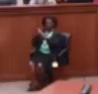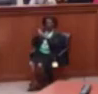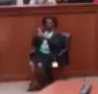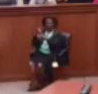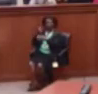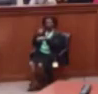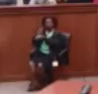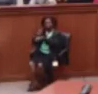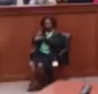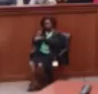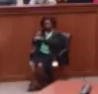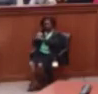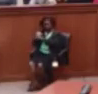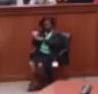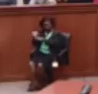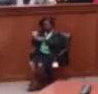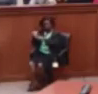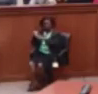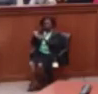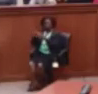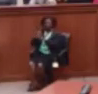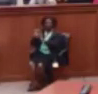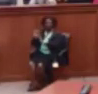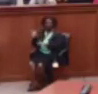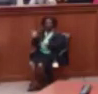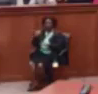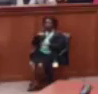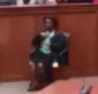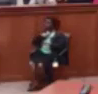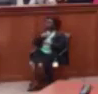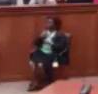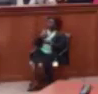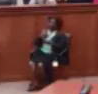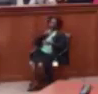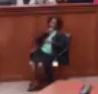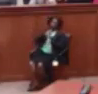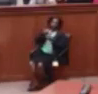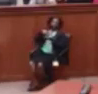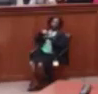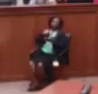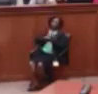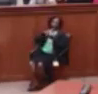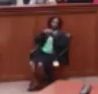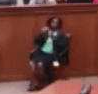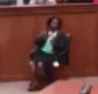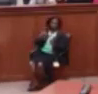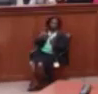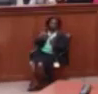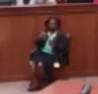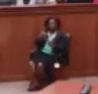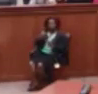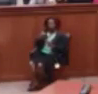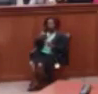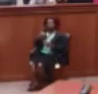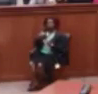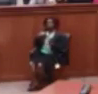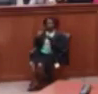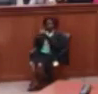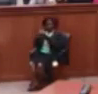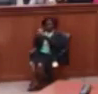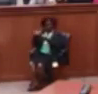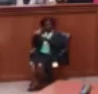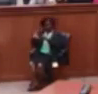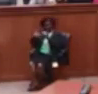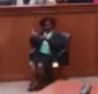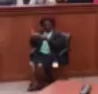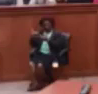think that we owe it to students to continue to explore the collaboration between our systems, the other post-secondary